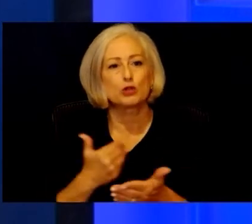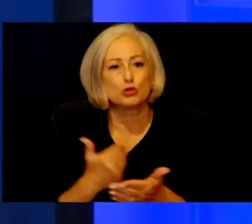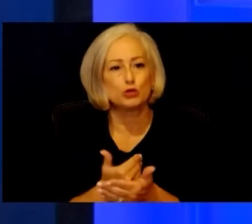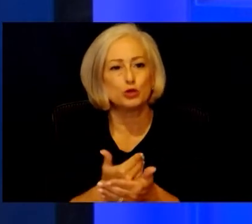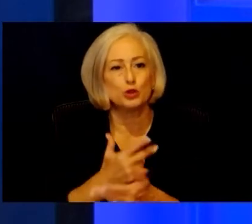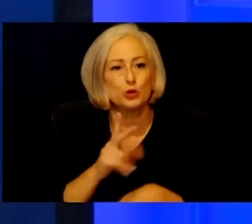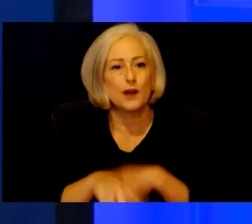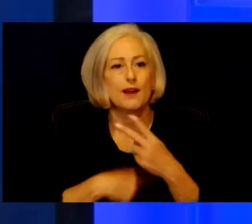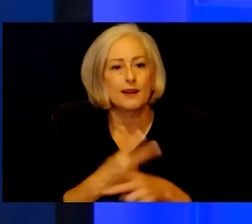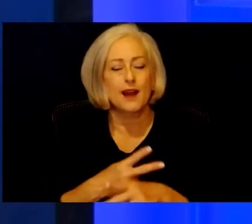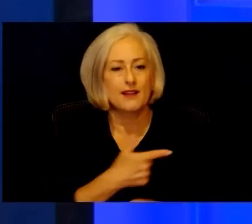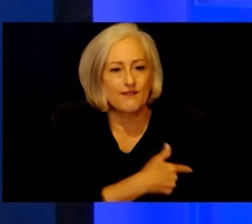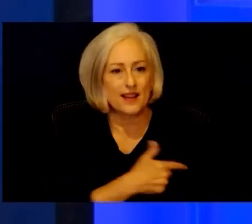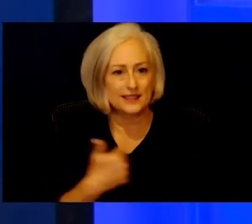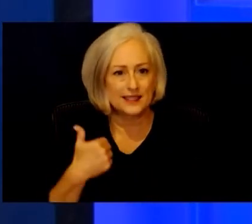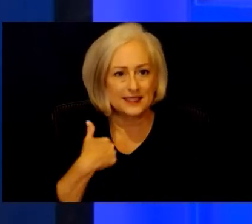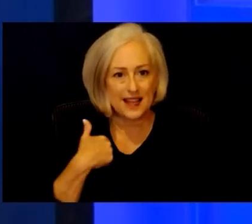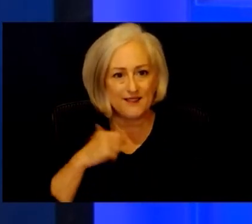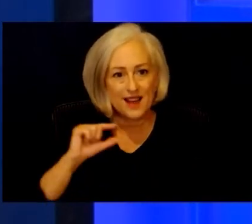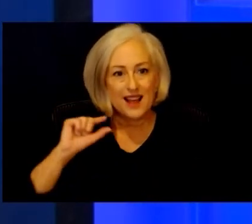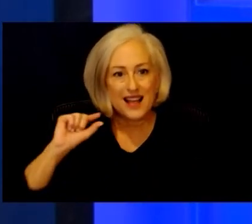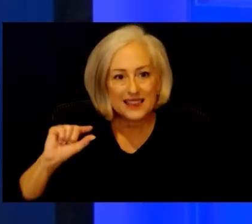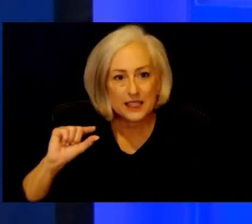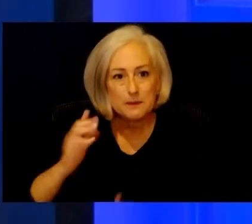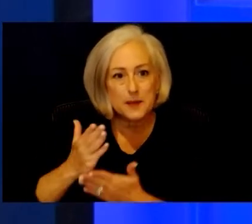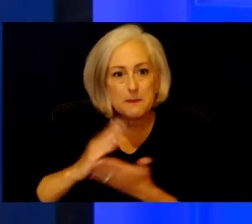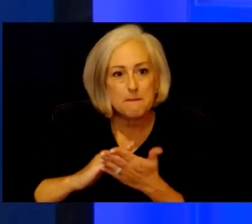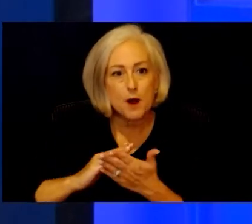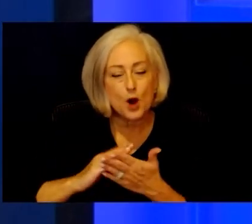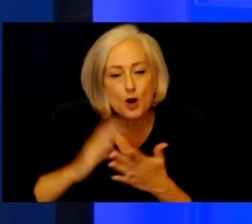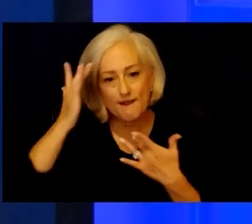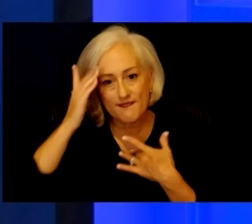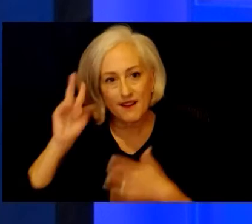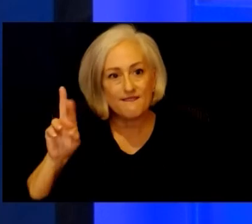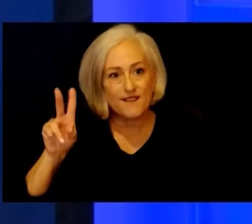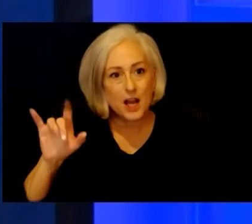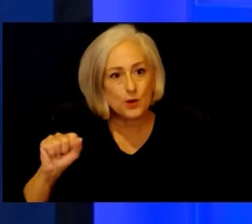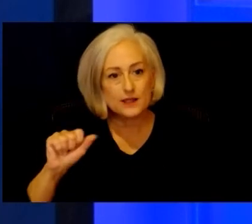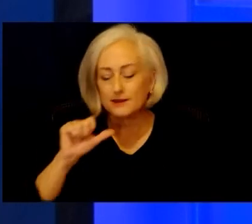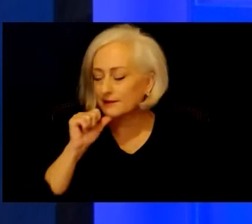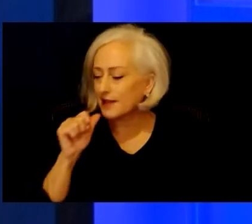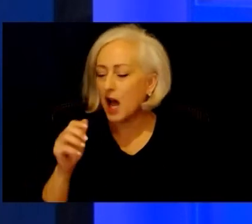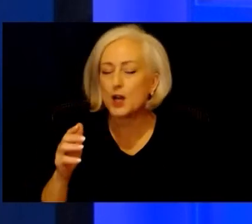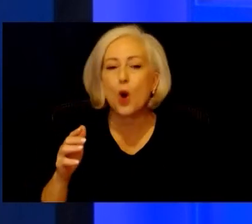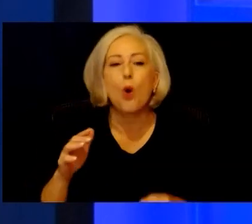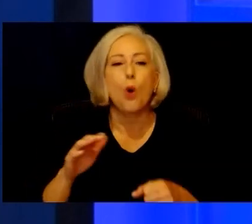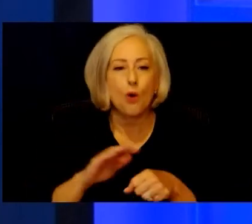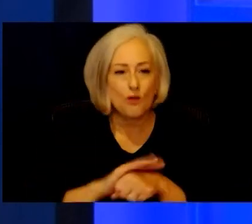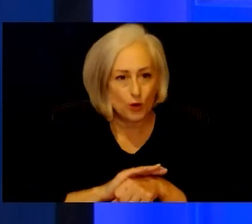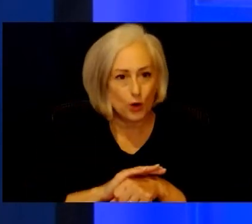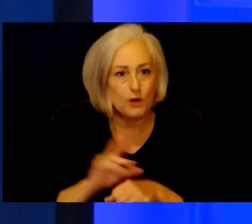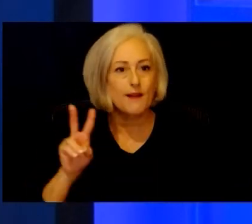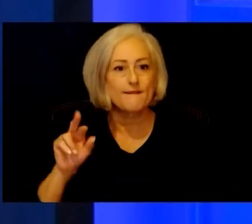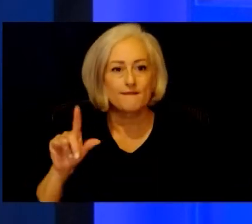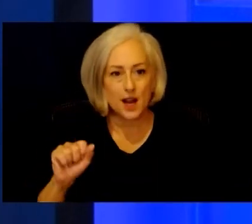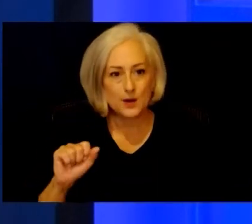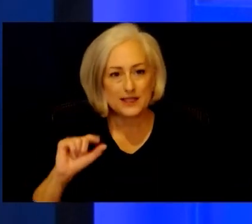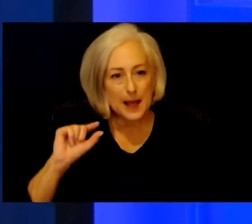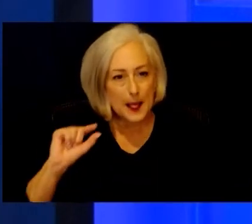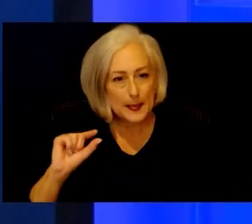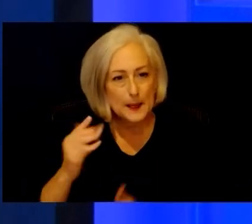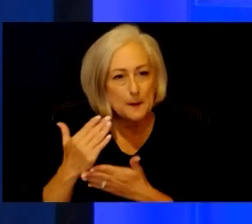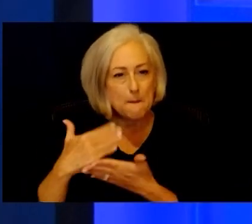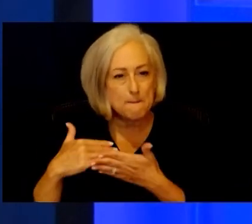just a part of the virus, so you are not getting the whole virus, but it provides excellent protection against getting